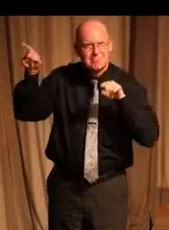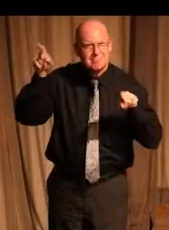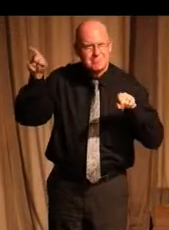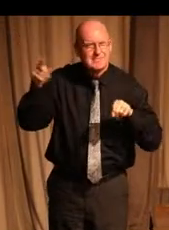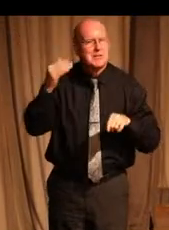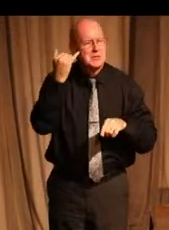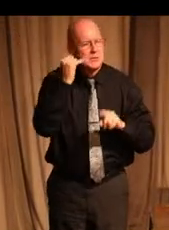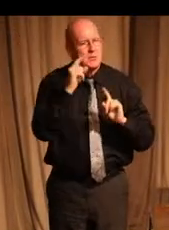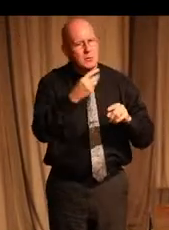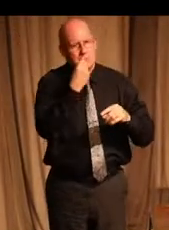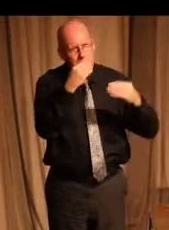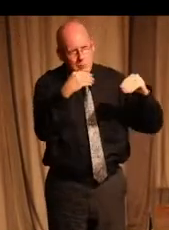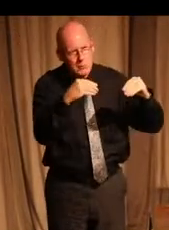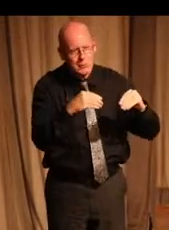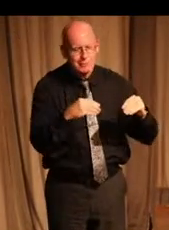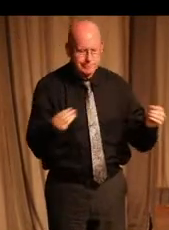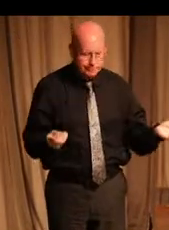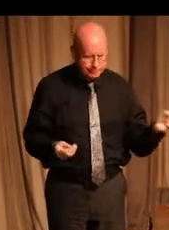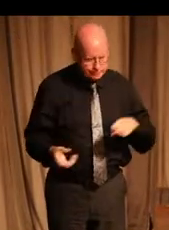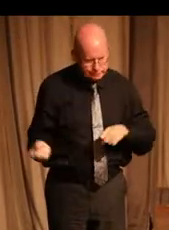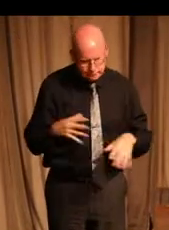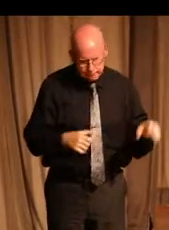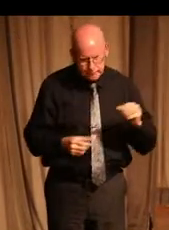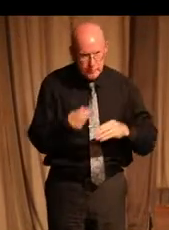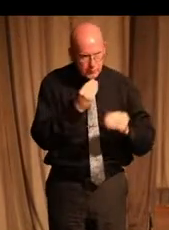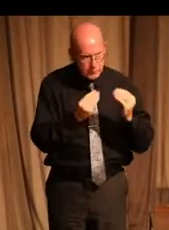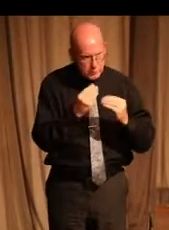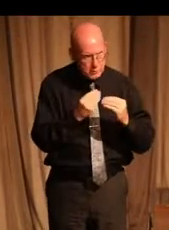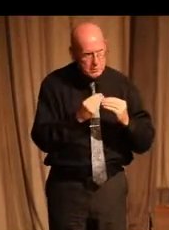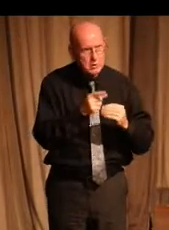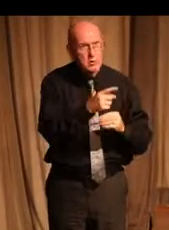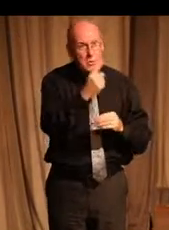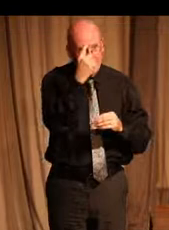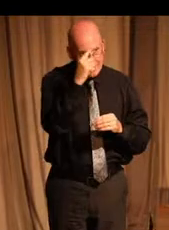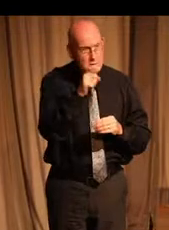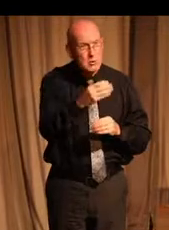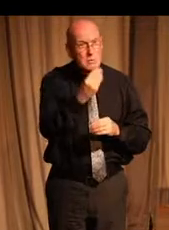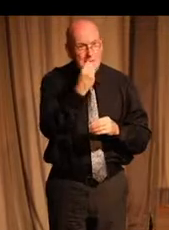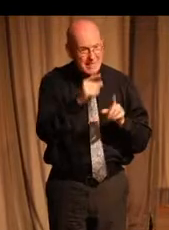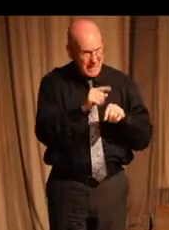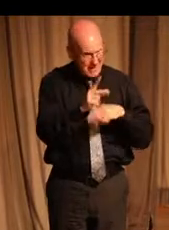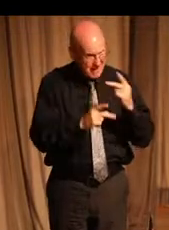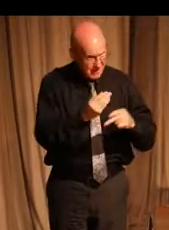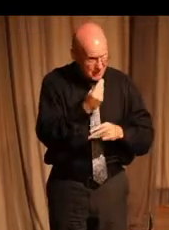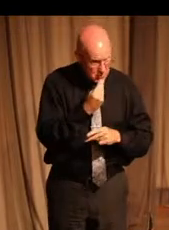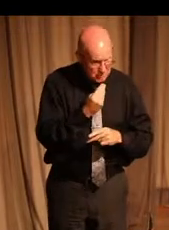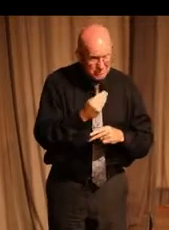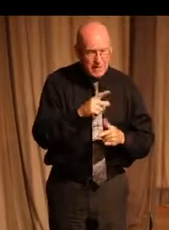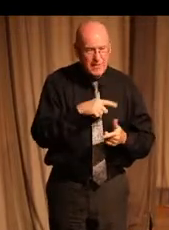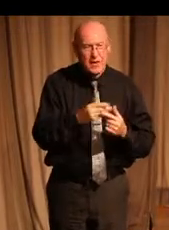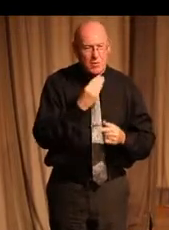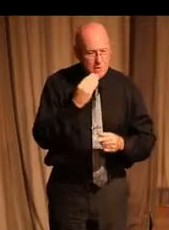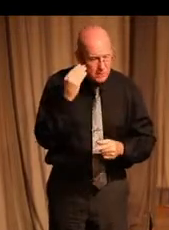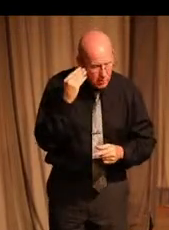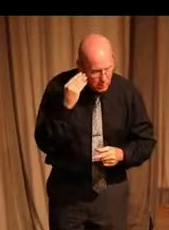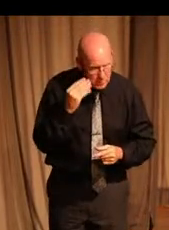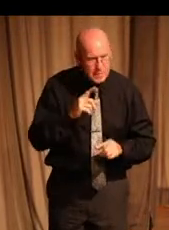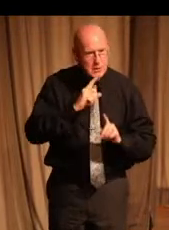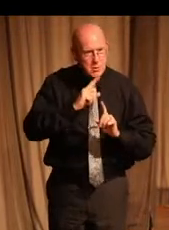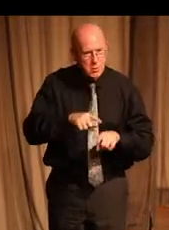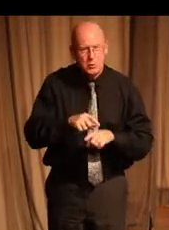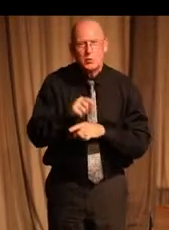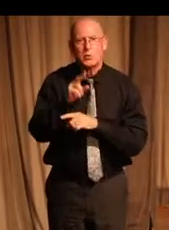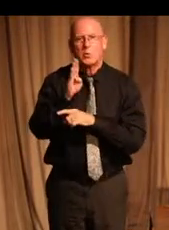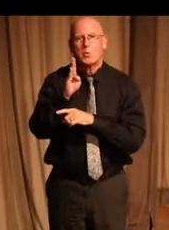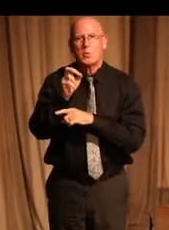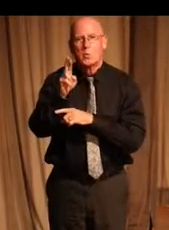to the grocery store and you buy food because you think that you're the person who eats food like that, and then you get to your house and you order Uber Eats